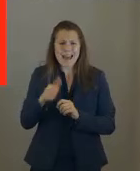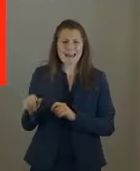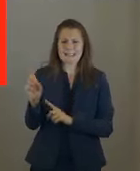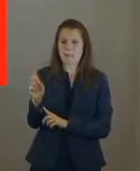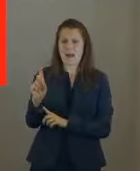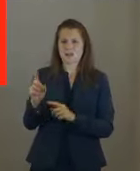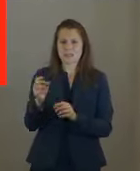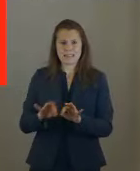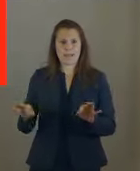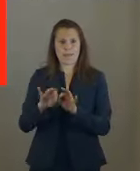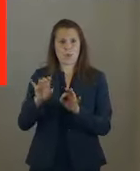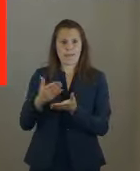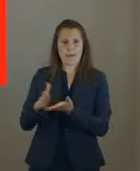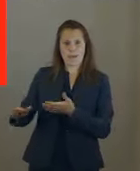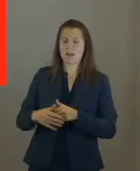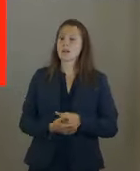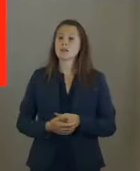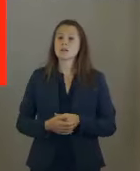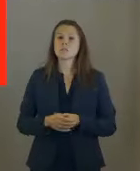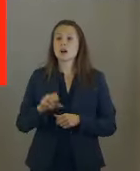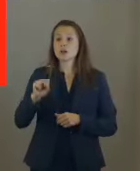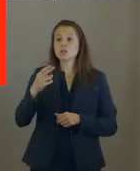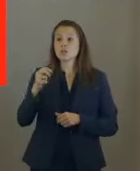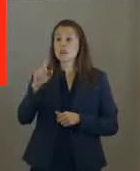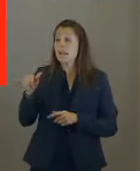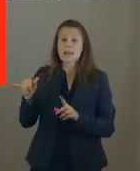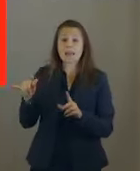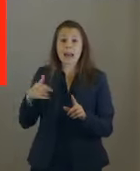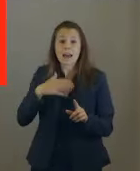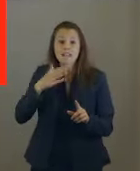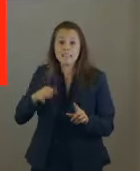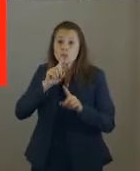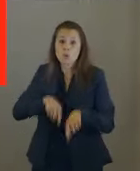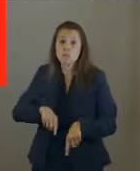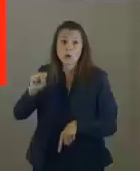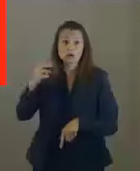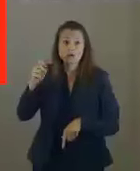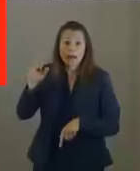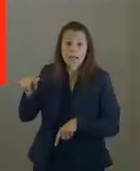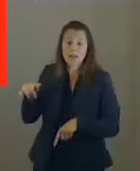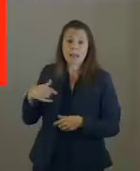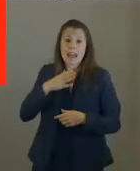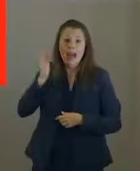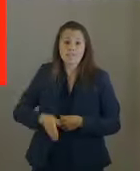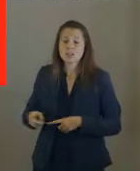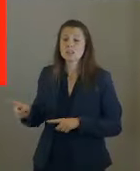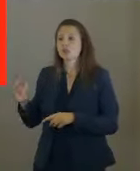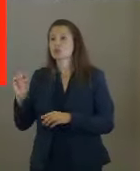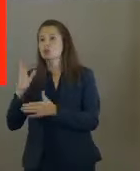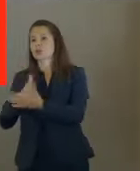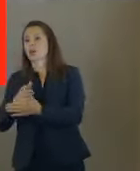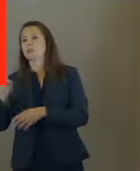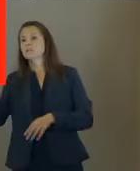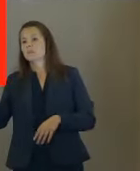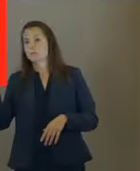of them telling me not to report anything to Shelley Hanselman, which, by the way, I never have reported. It was a situation where I said, Sean, I'm going to call, I'm going to